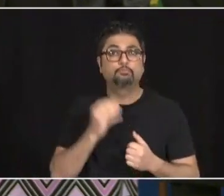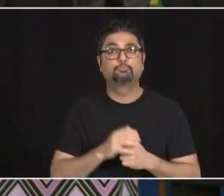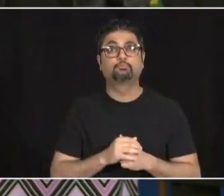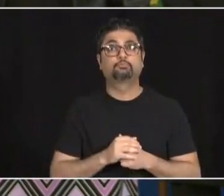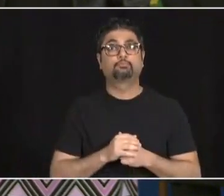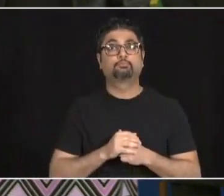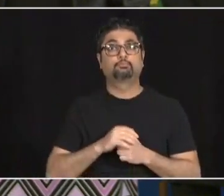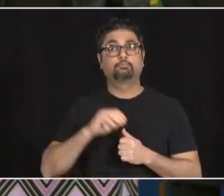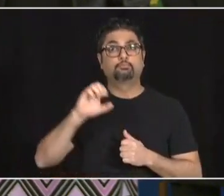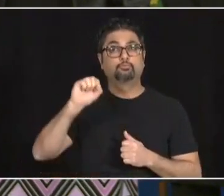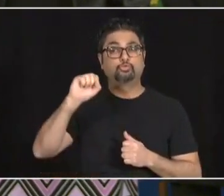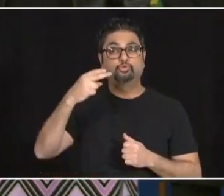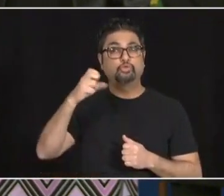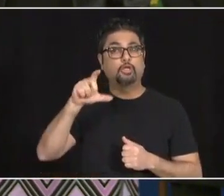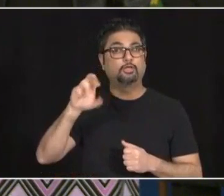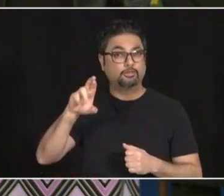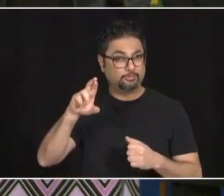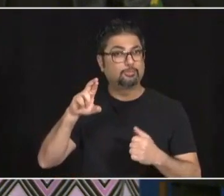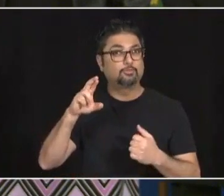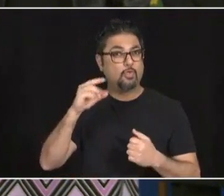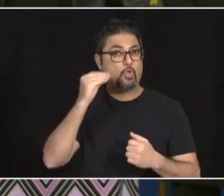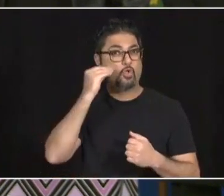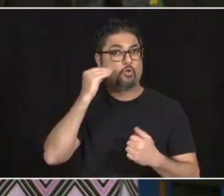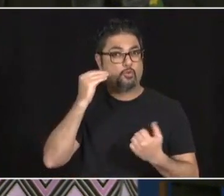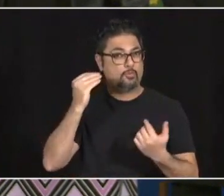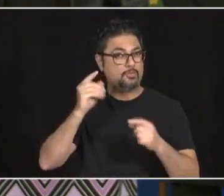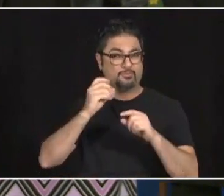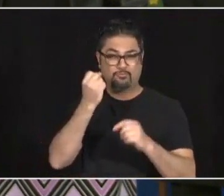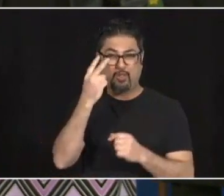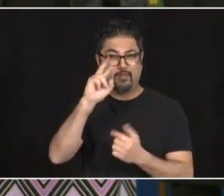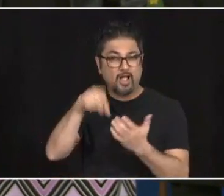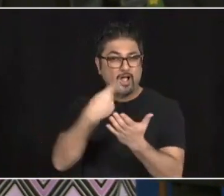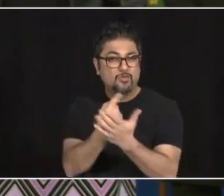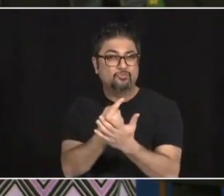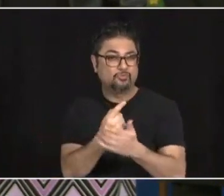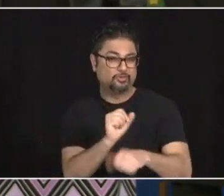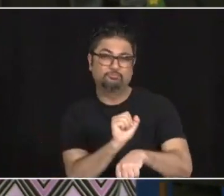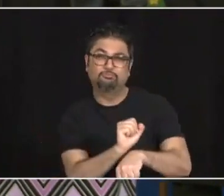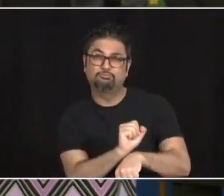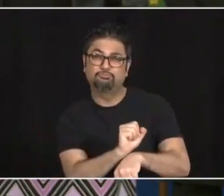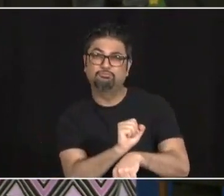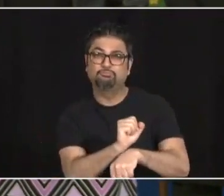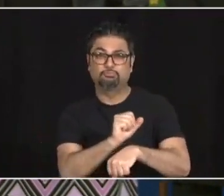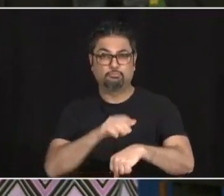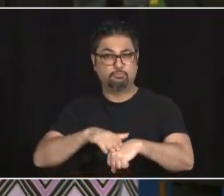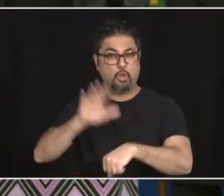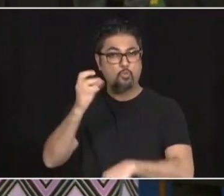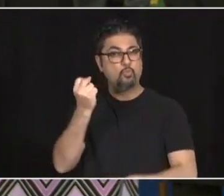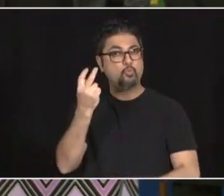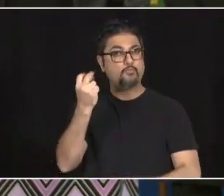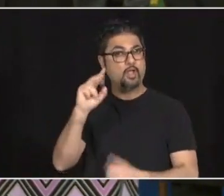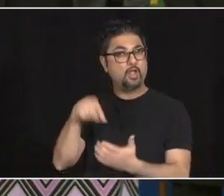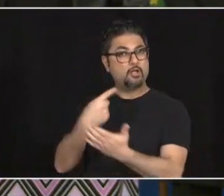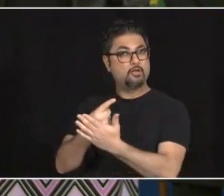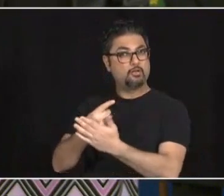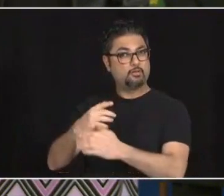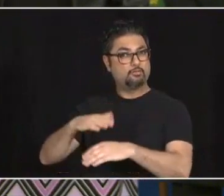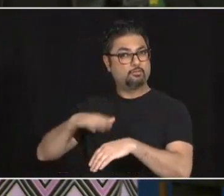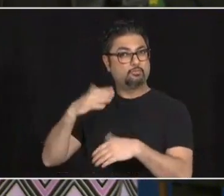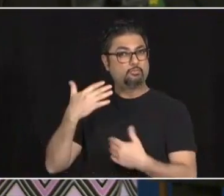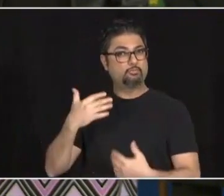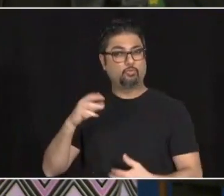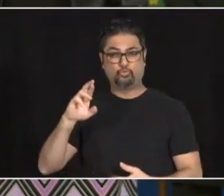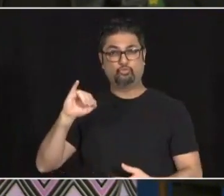12-hour shifts or more. They take risks day in and day out. They do